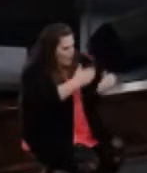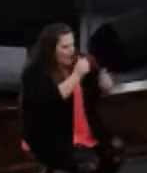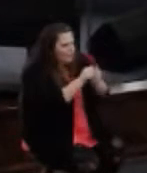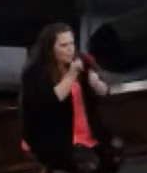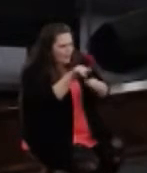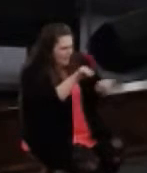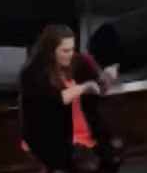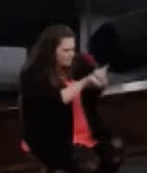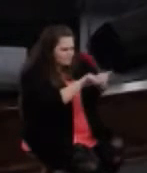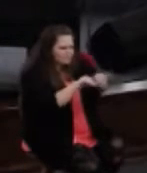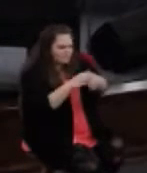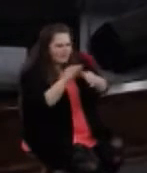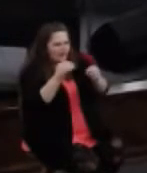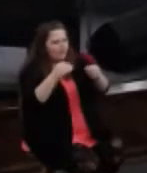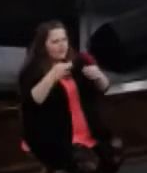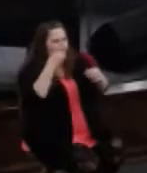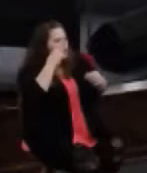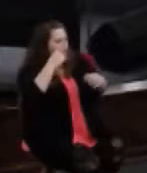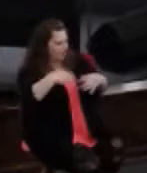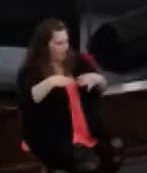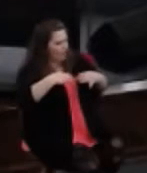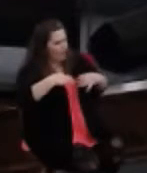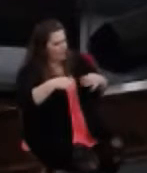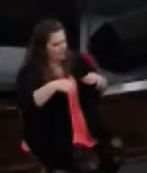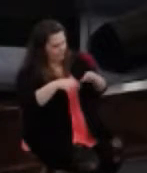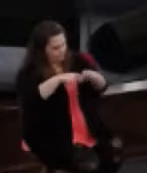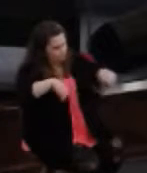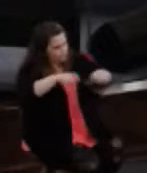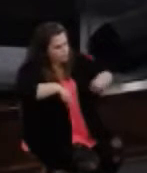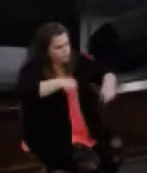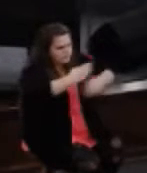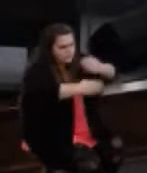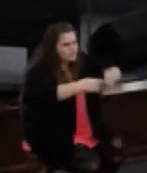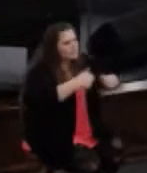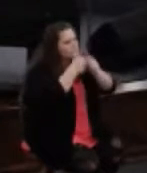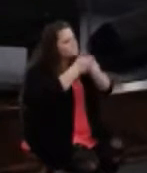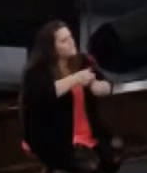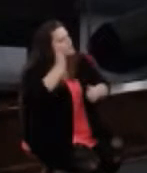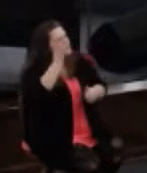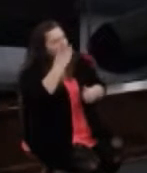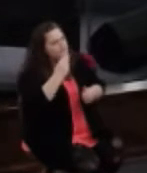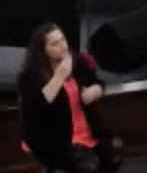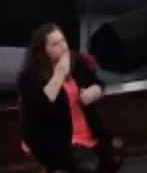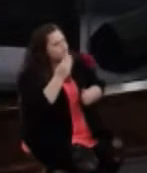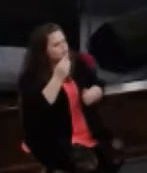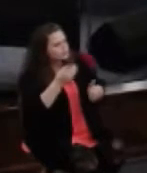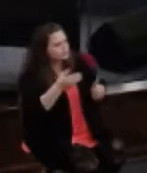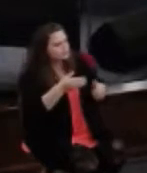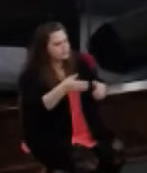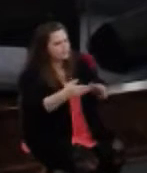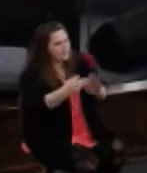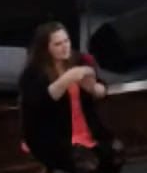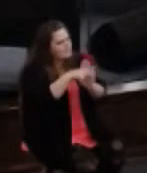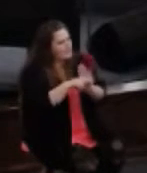in strips of linen. This was in accordance with Jewish burial customs.